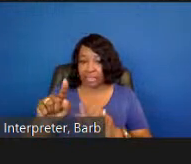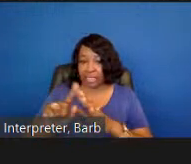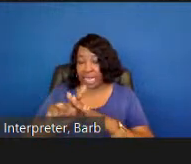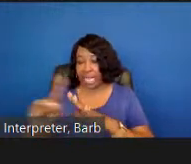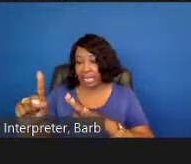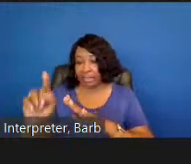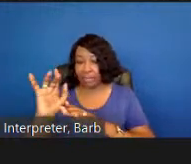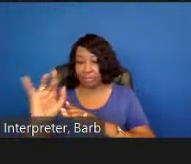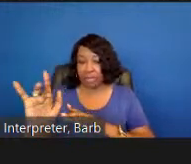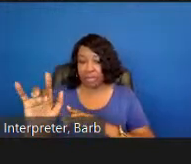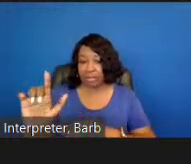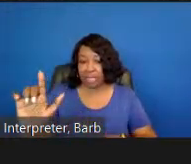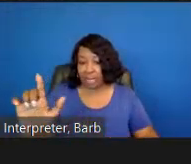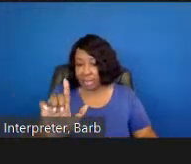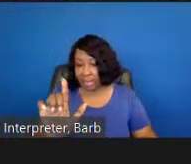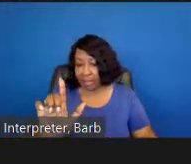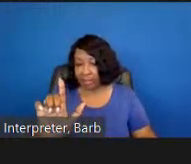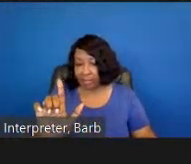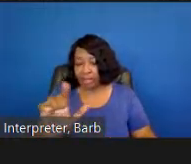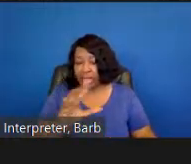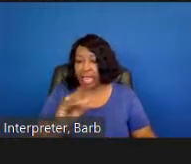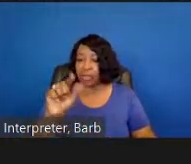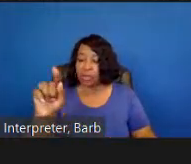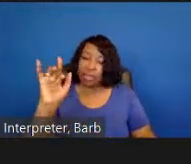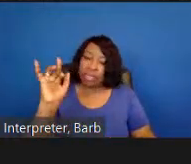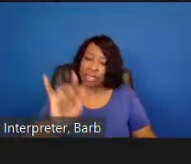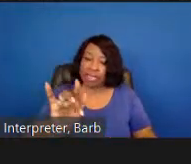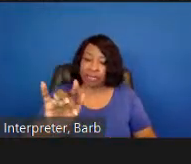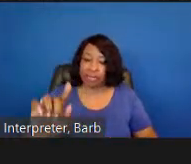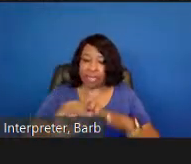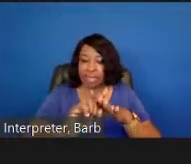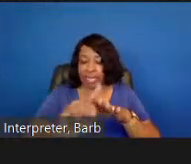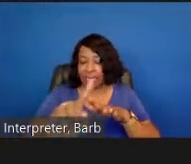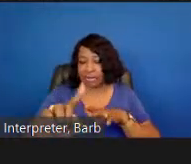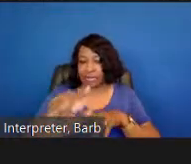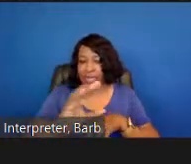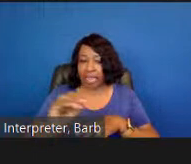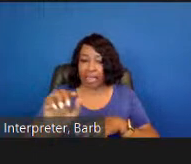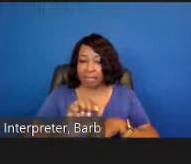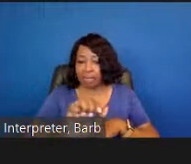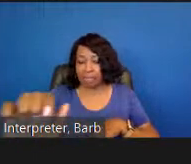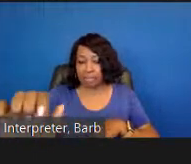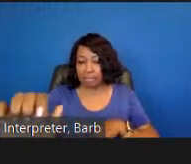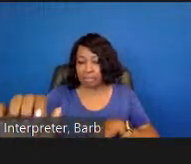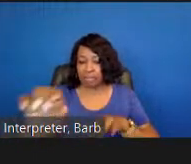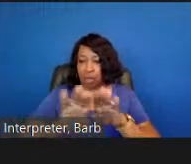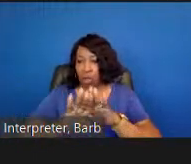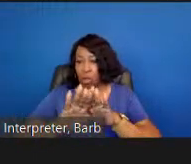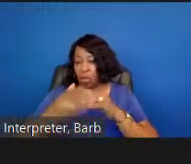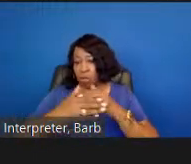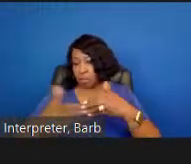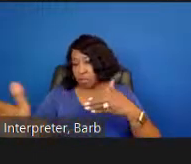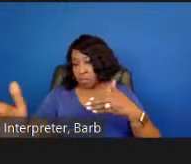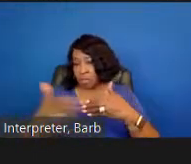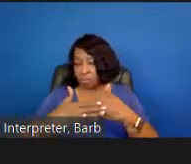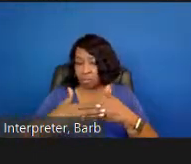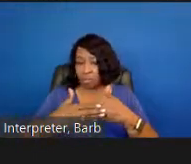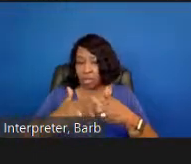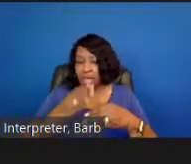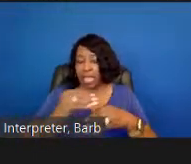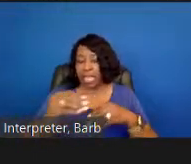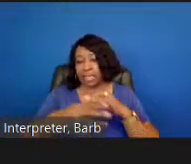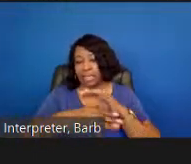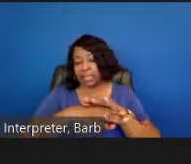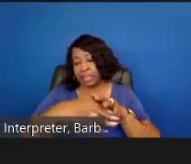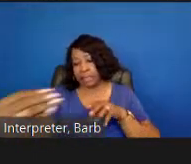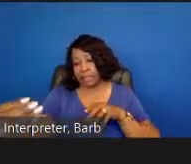on the left-hand side, and you would hit the exit button and push the gate open and then exit to leave the station.